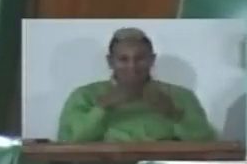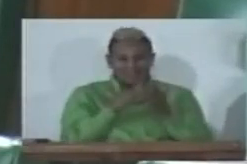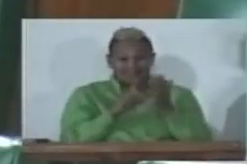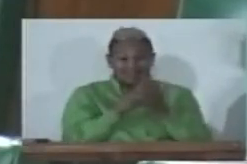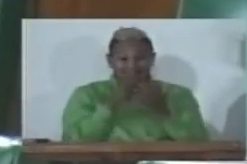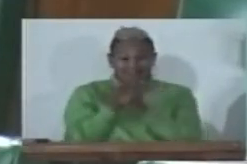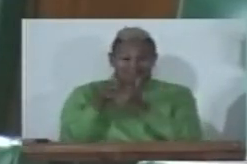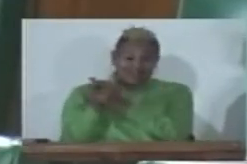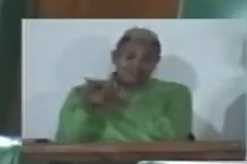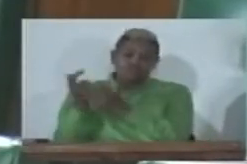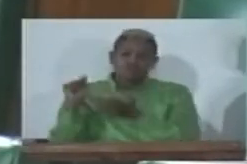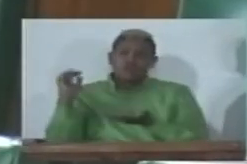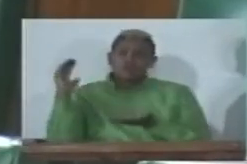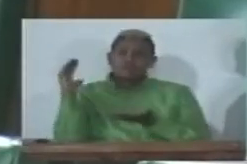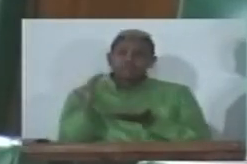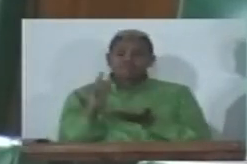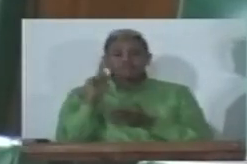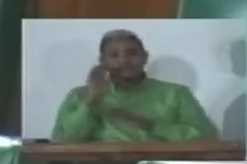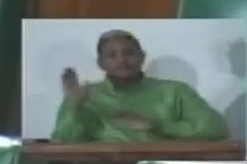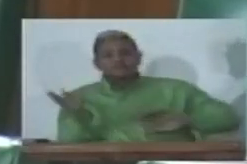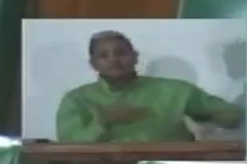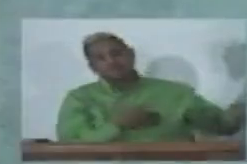discrimination.